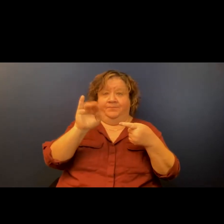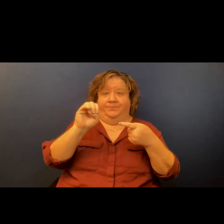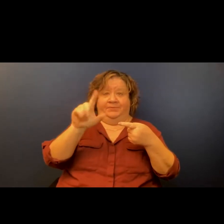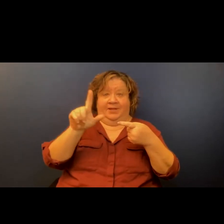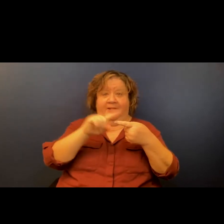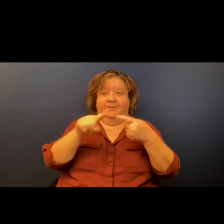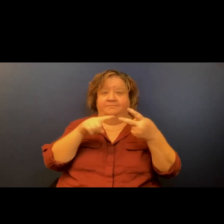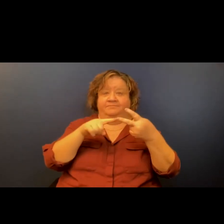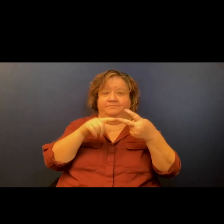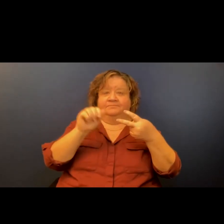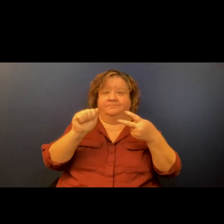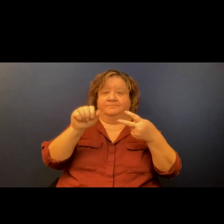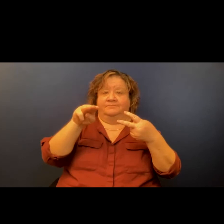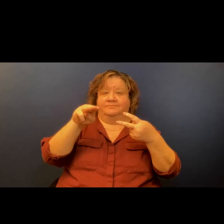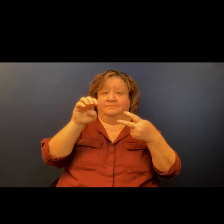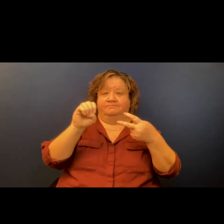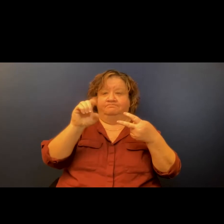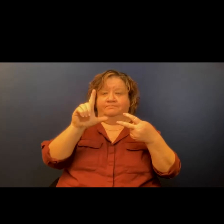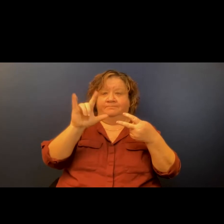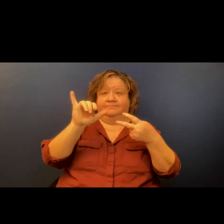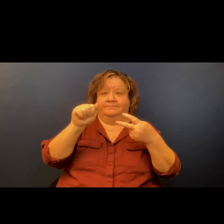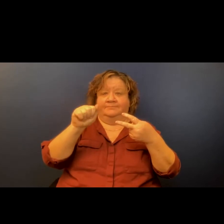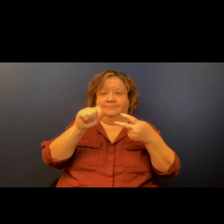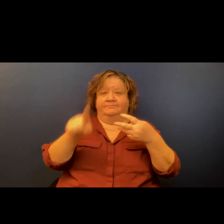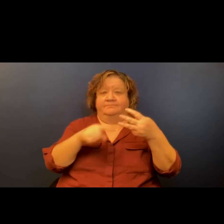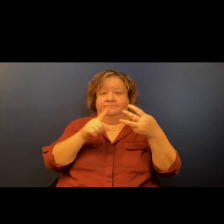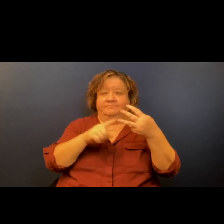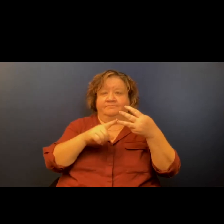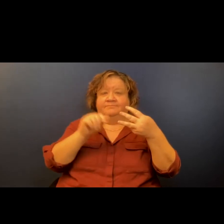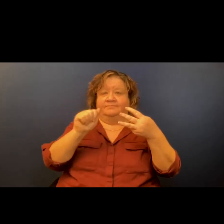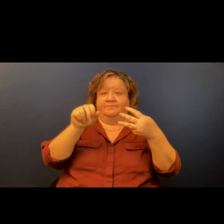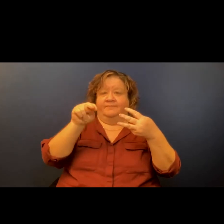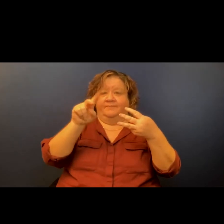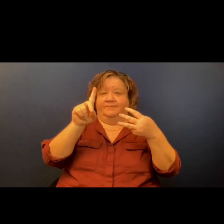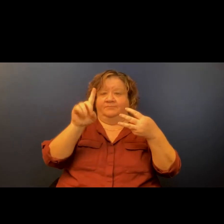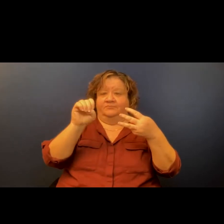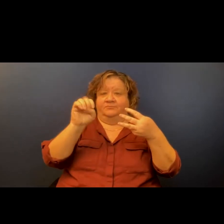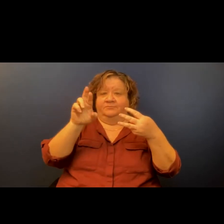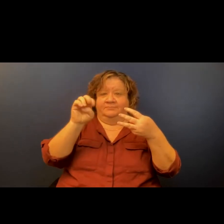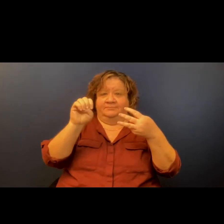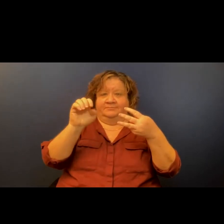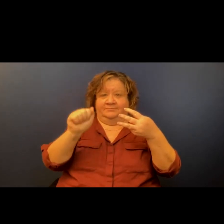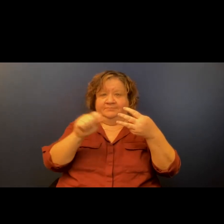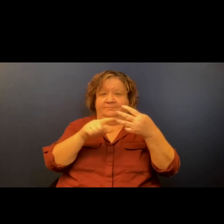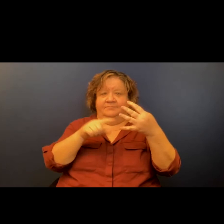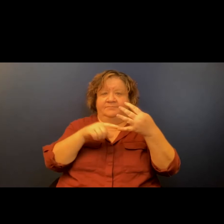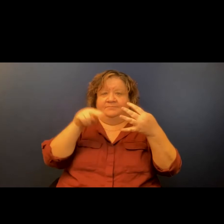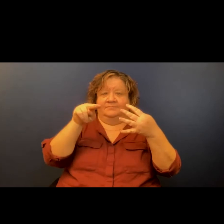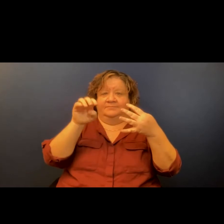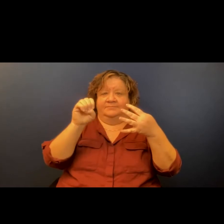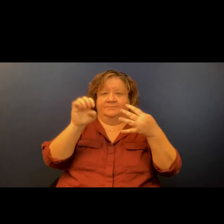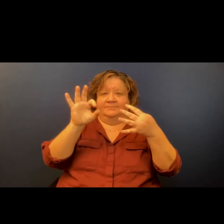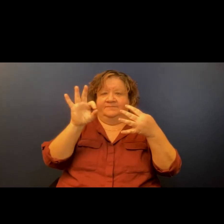Andrea Tok, and Nefertiti Matos Olivares. We will begin with